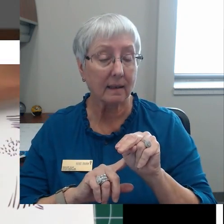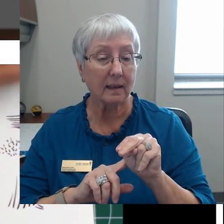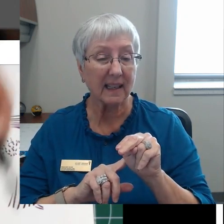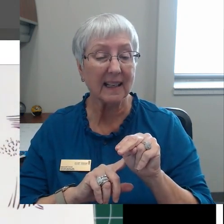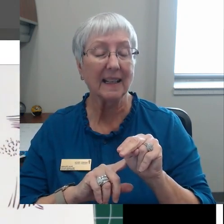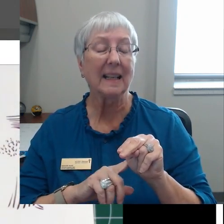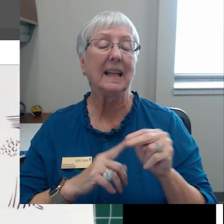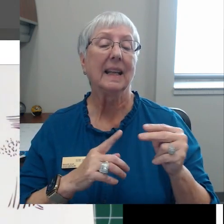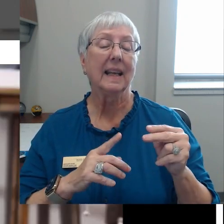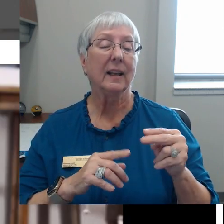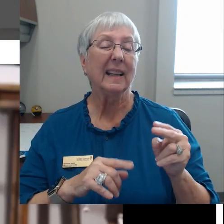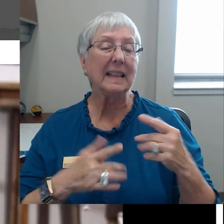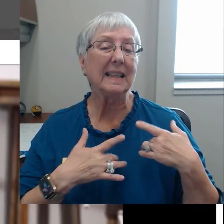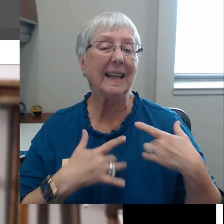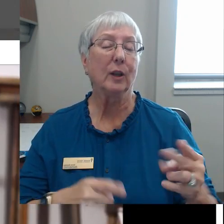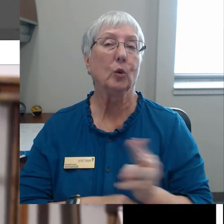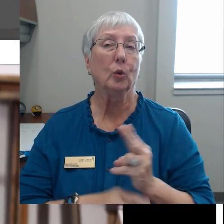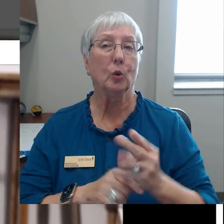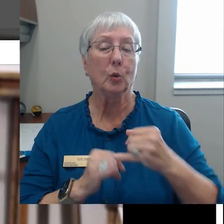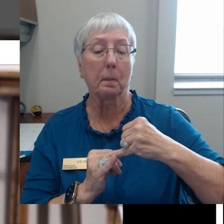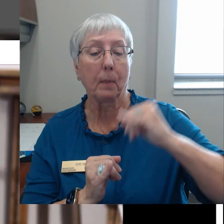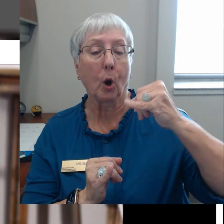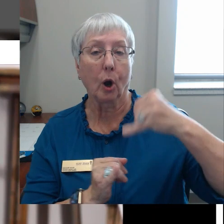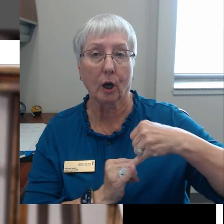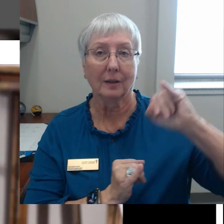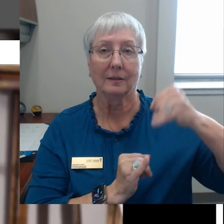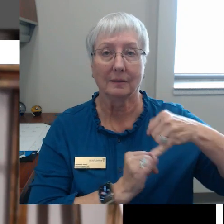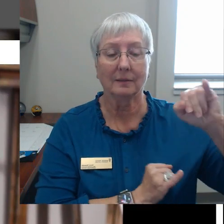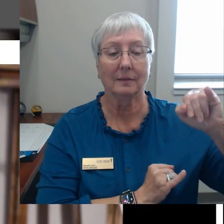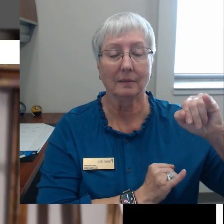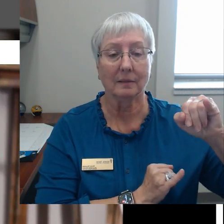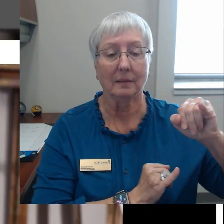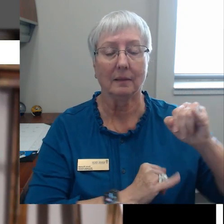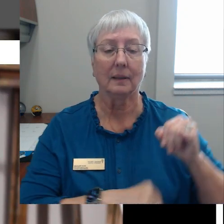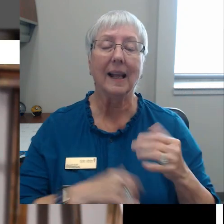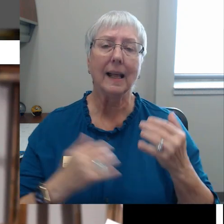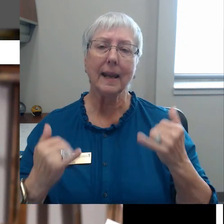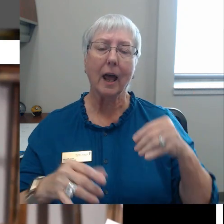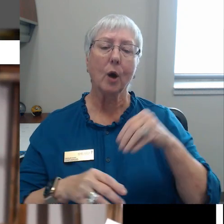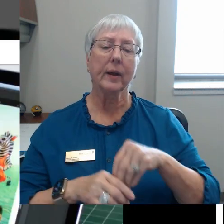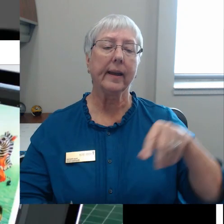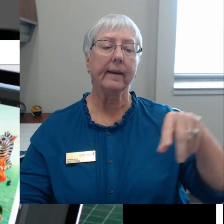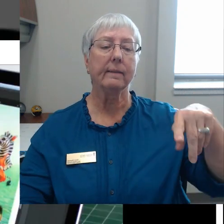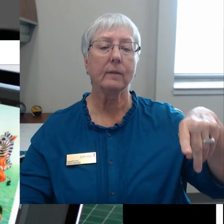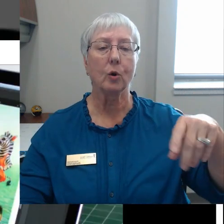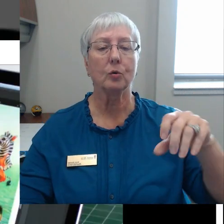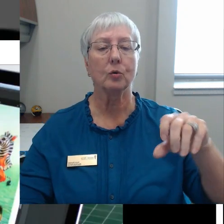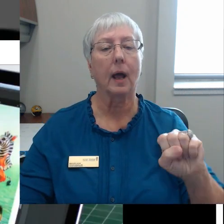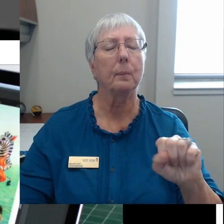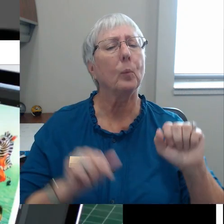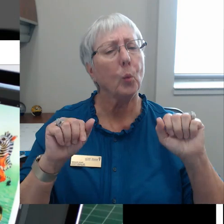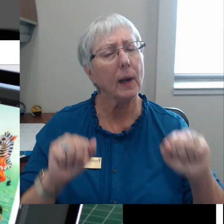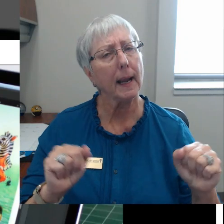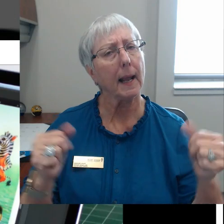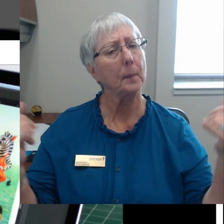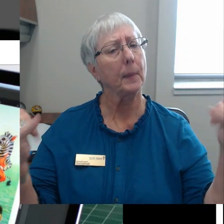mark making. If we shift to digital and look at a single image in Photoshop, we can play with a multitude of